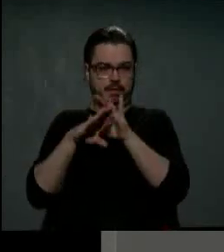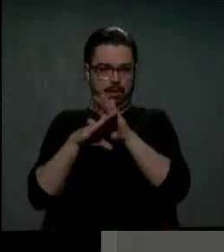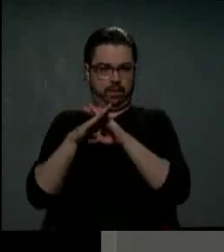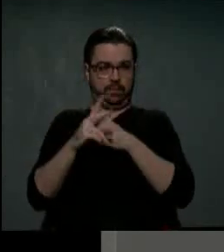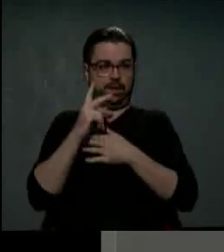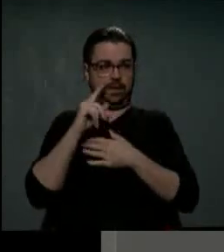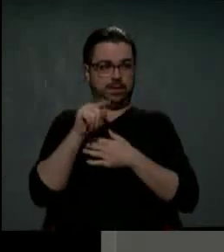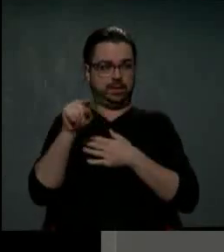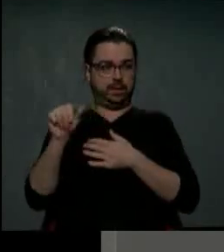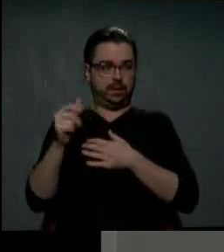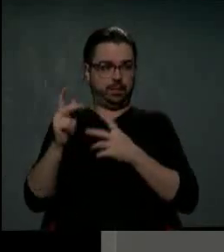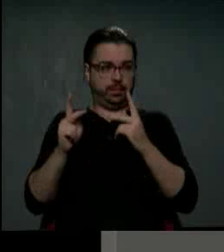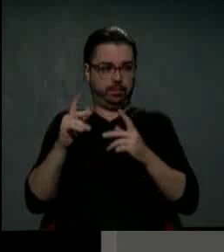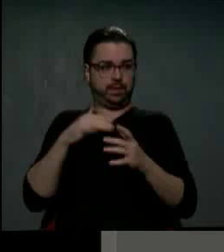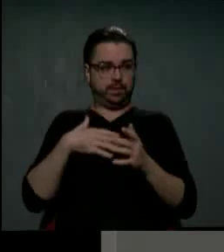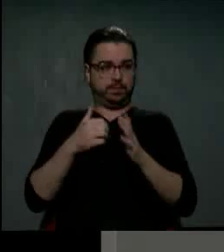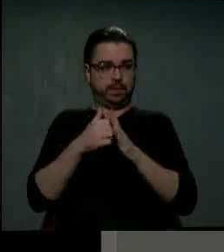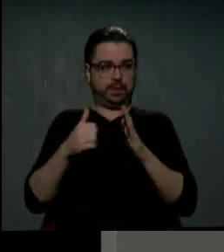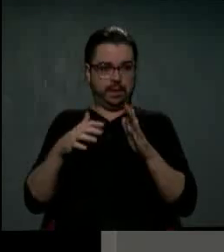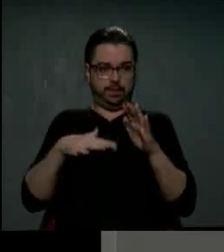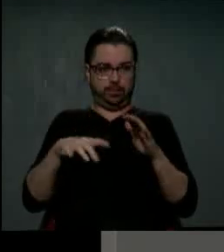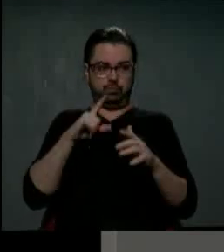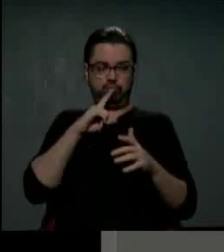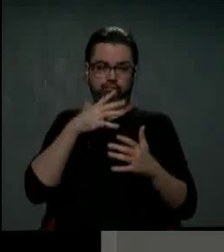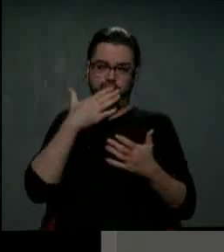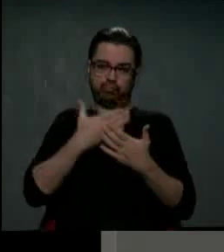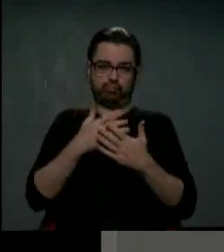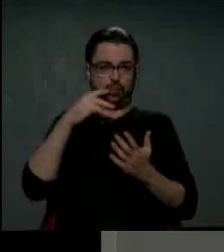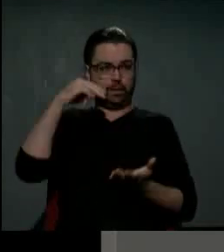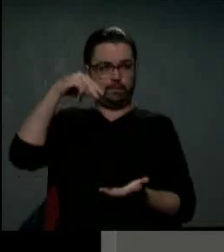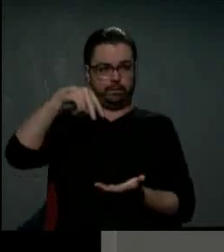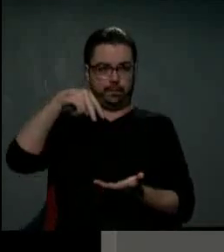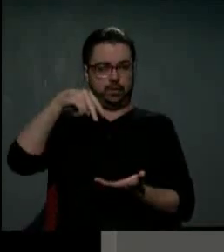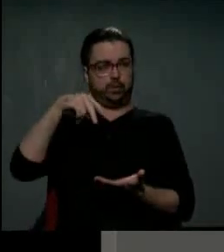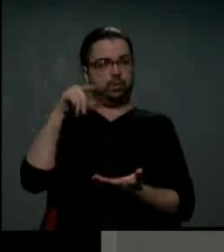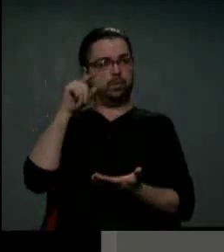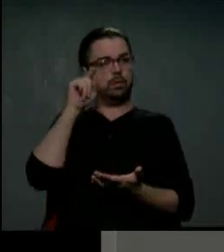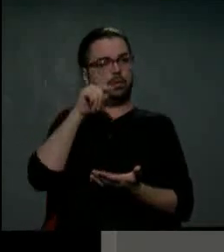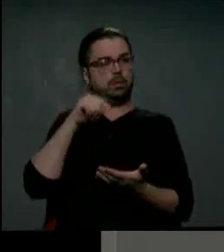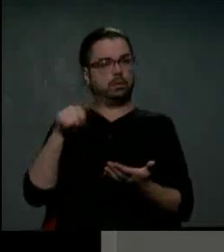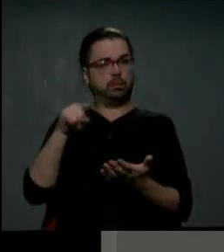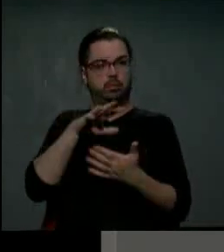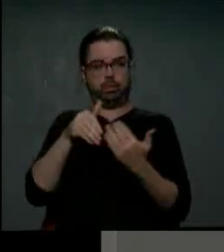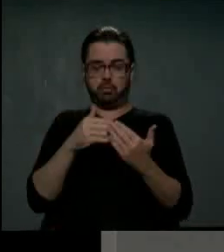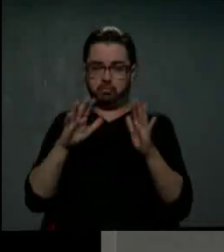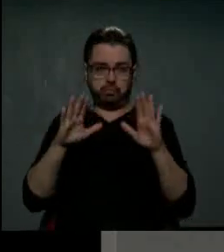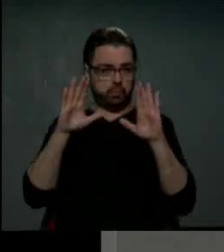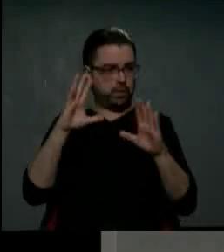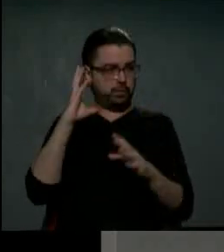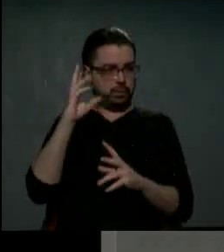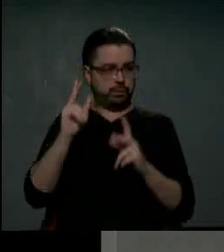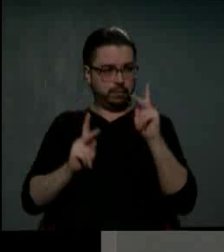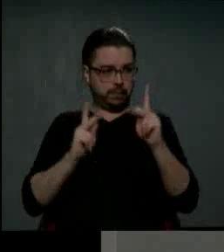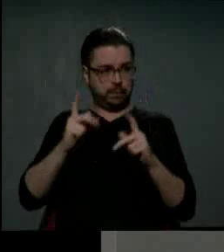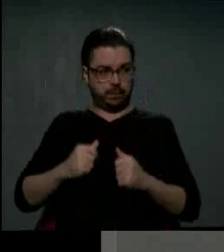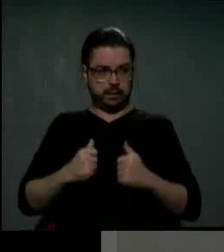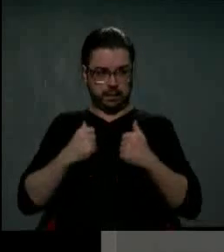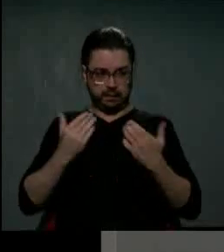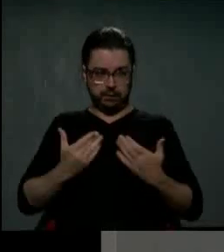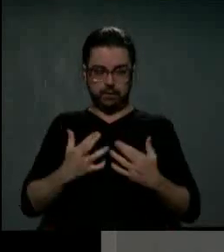my neighbors. So it's really a good view. These are all wonderful people who live here. There's a